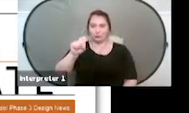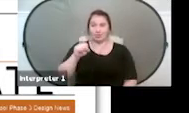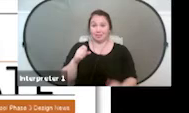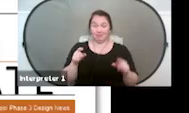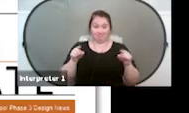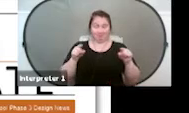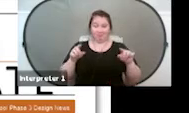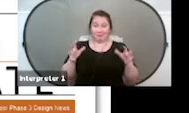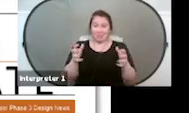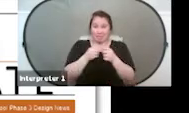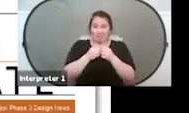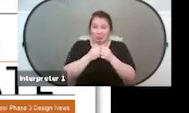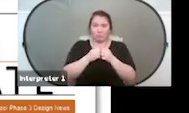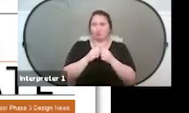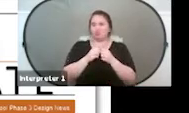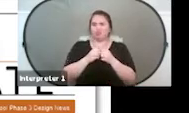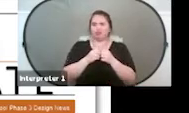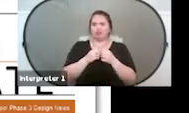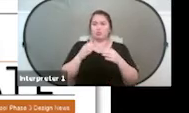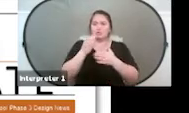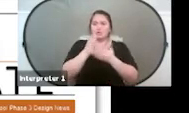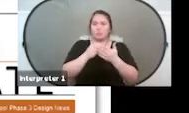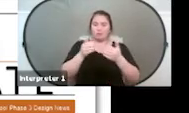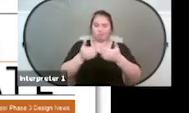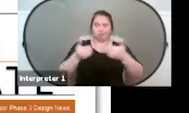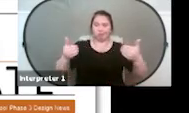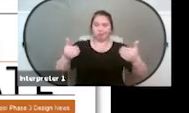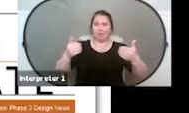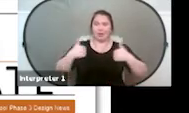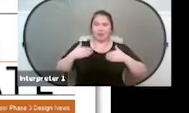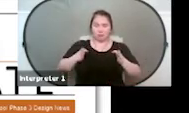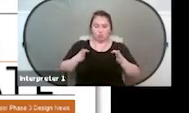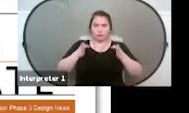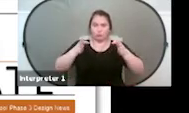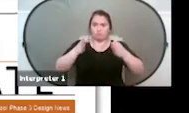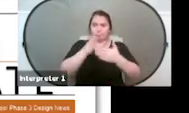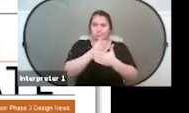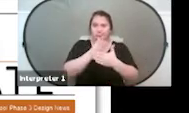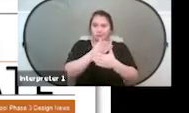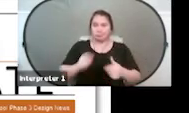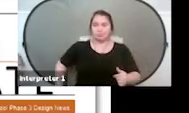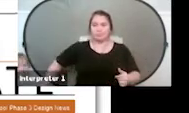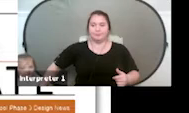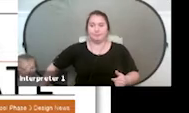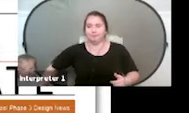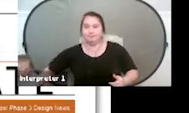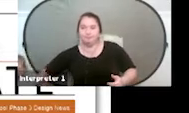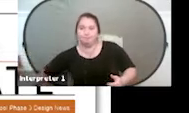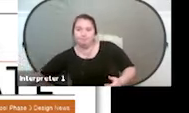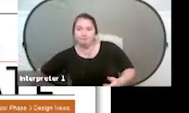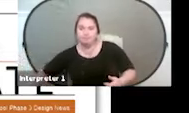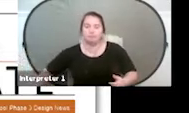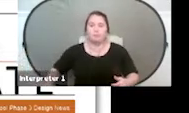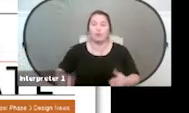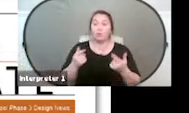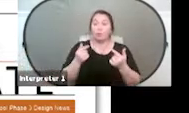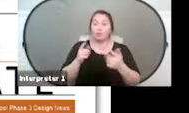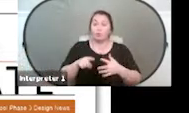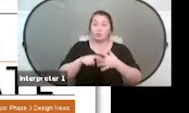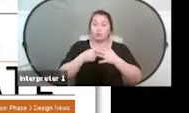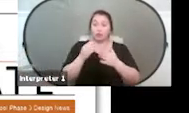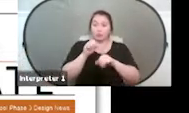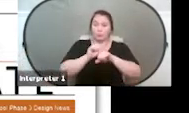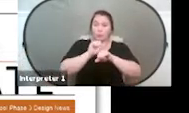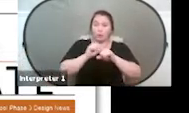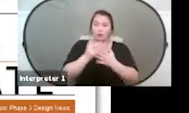it was across the street from another part of the campus. When we started working on this project initially and developed a master